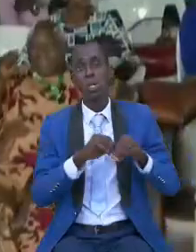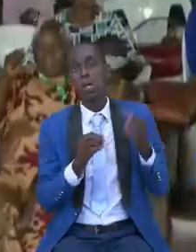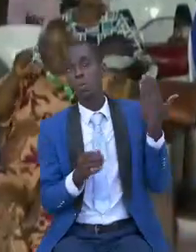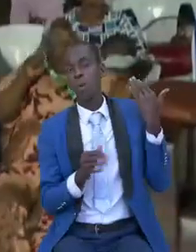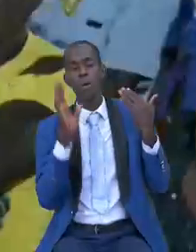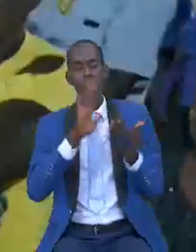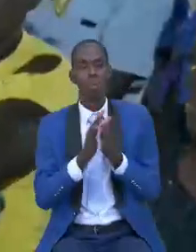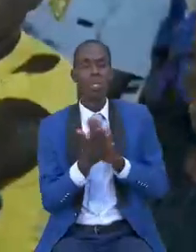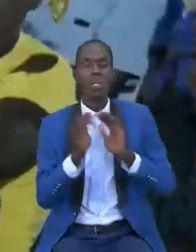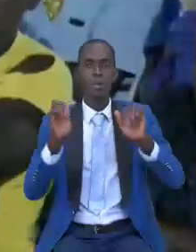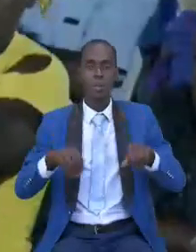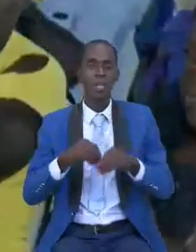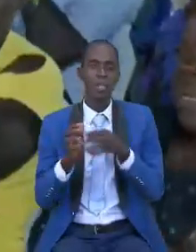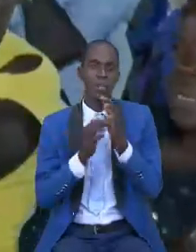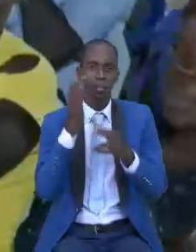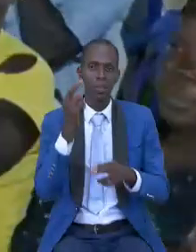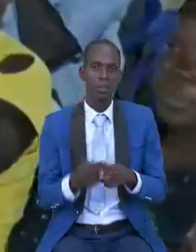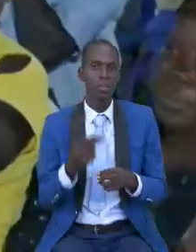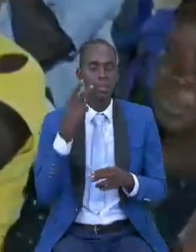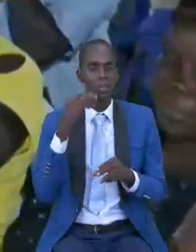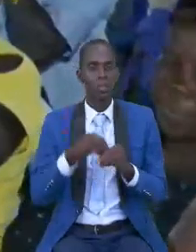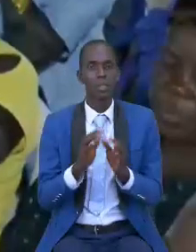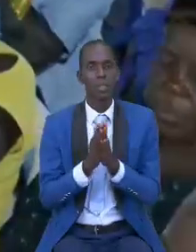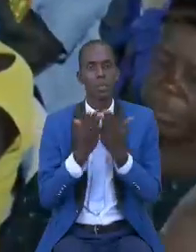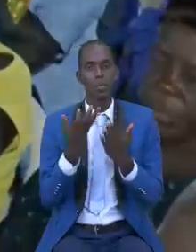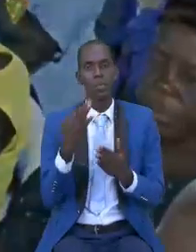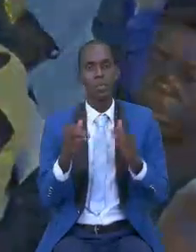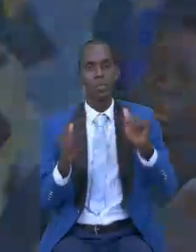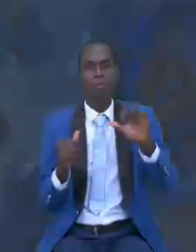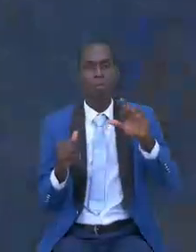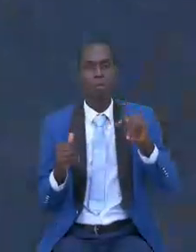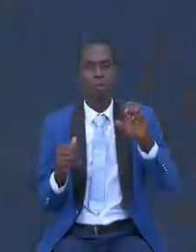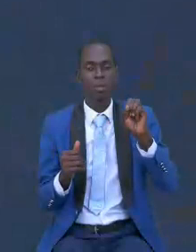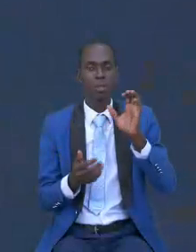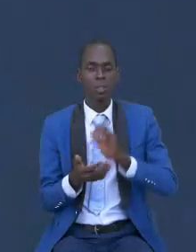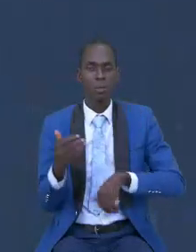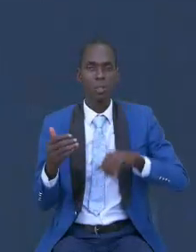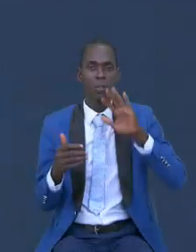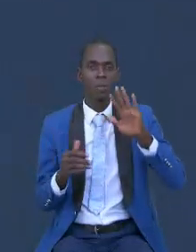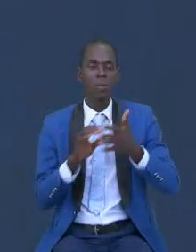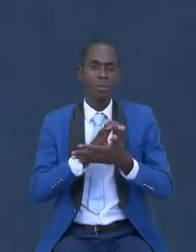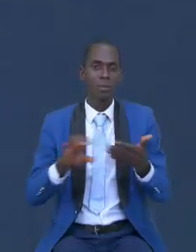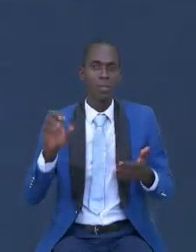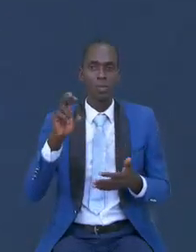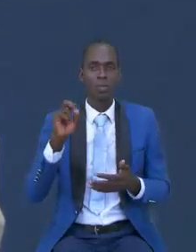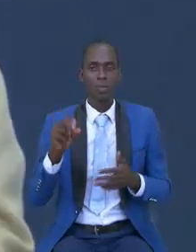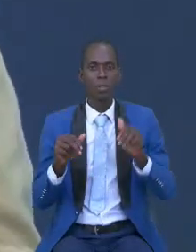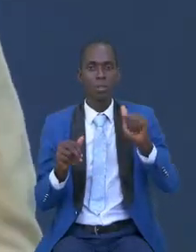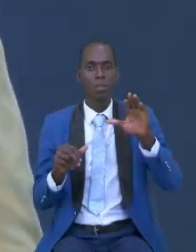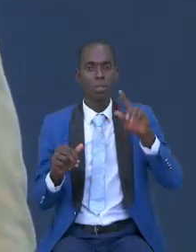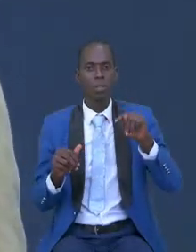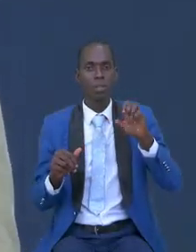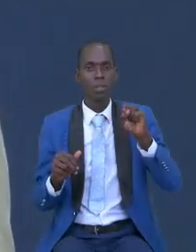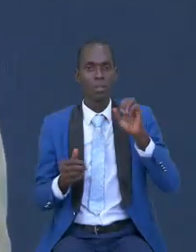become possible tonight. Look at Acts chapter 5. I'm reading from verse 12. Acts chapter 5, verse